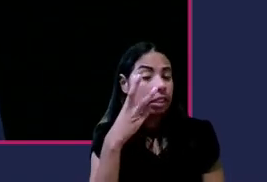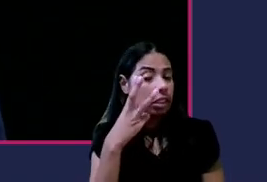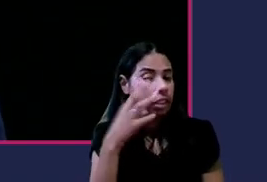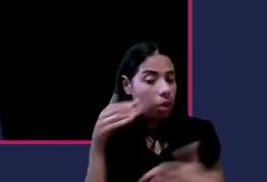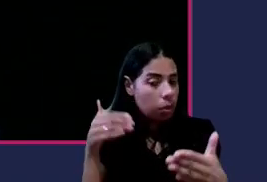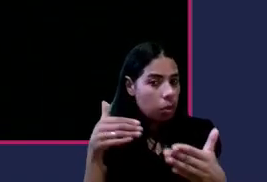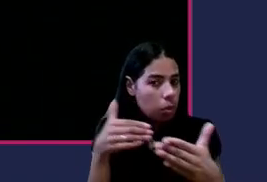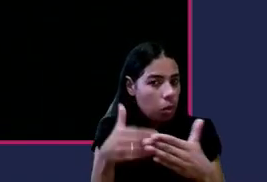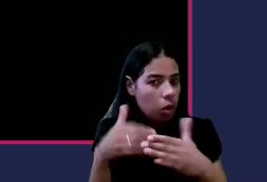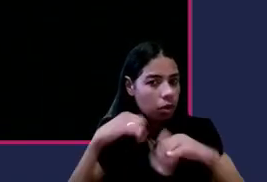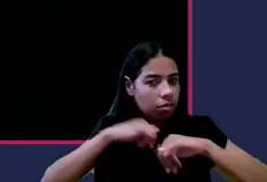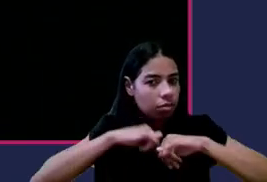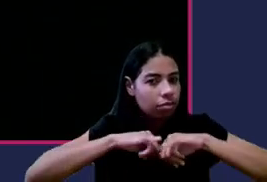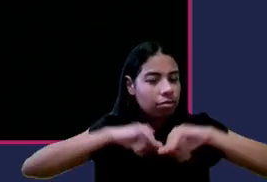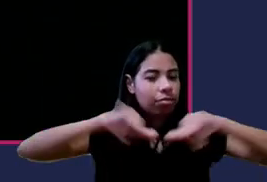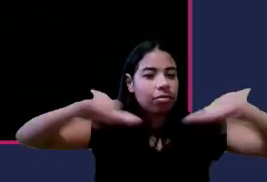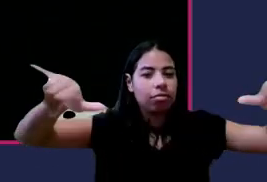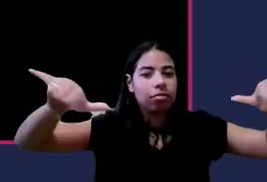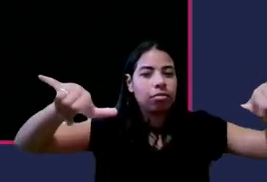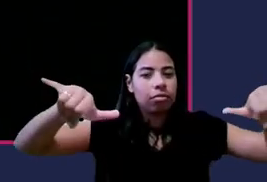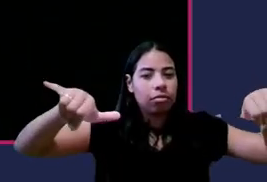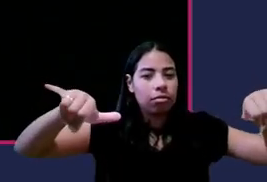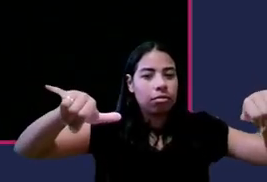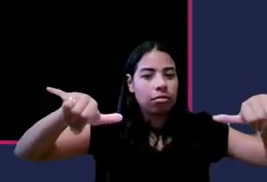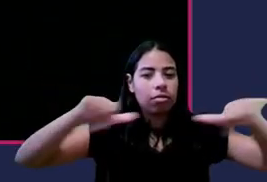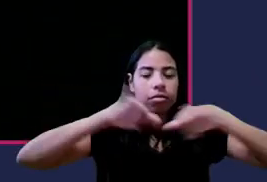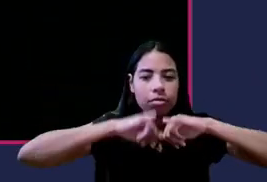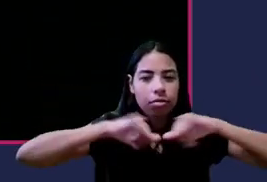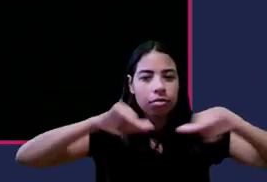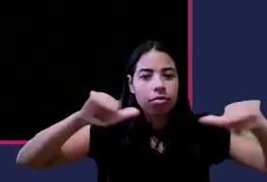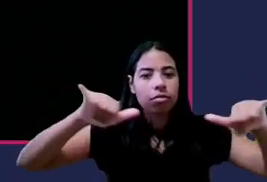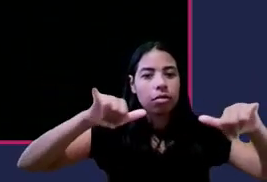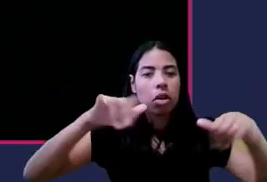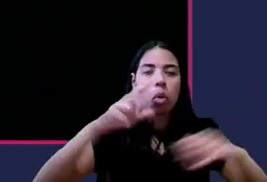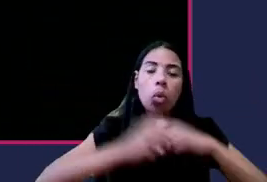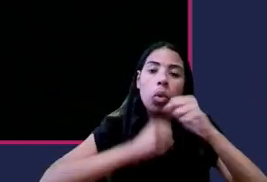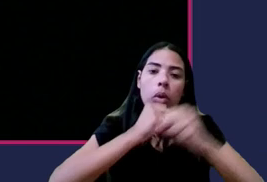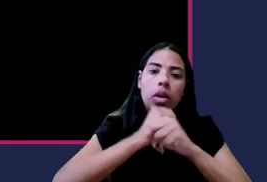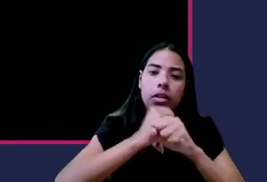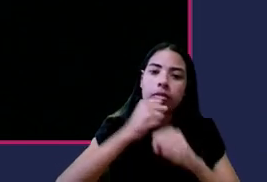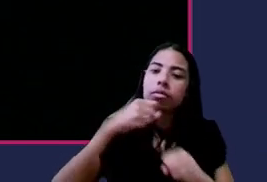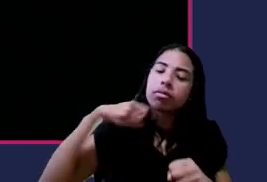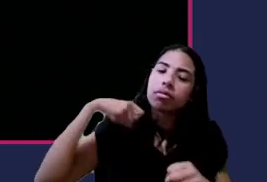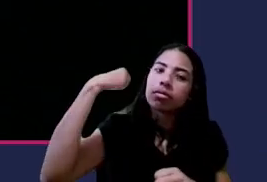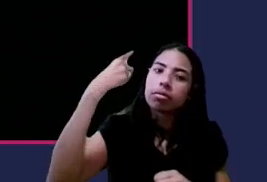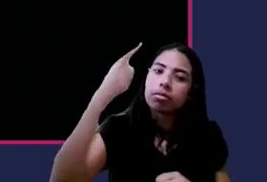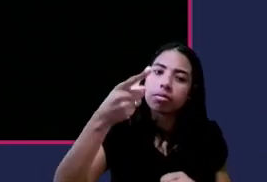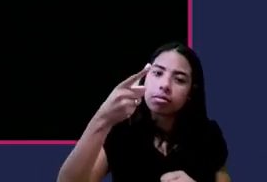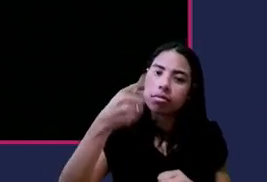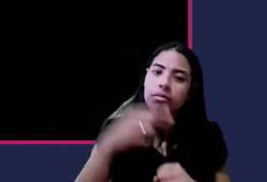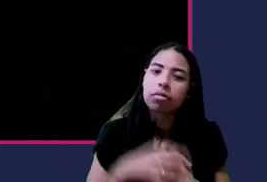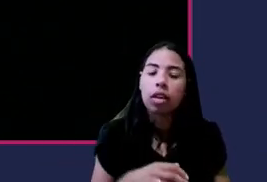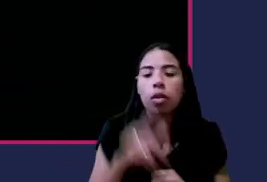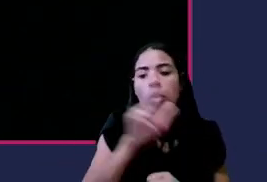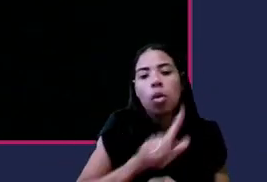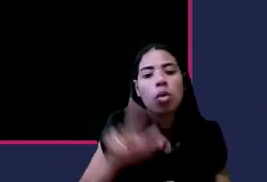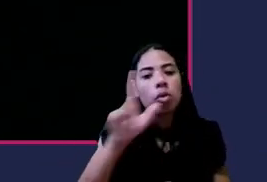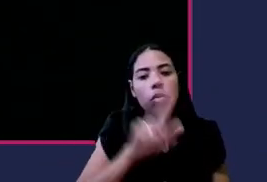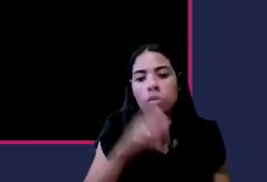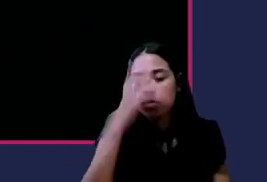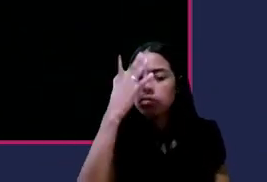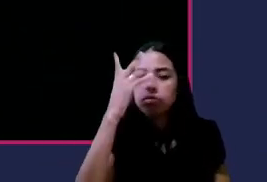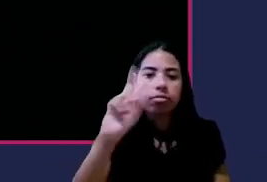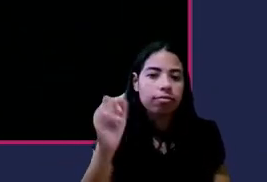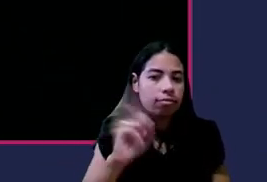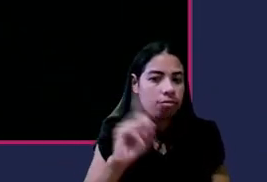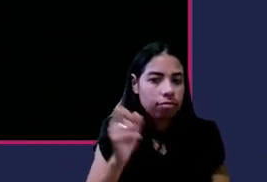season soon will be launched. It's supposed to be launched at the beginning of 2025. So, of